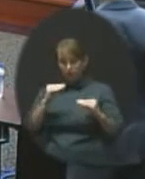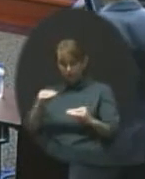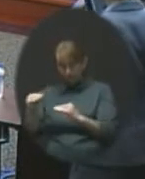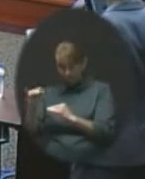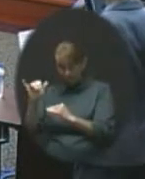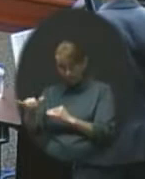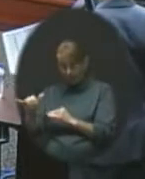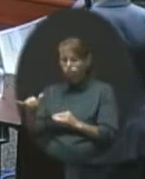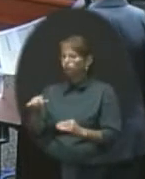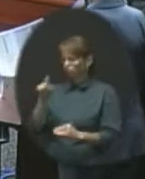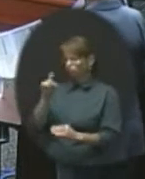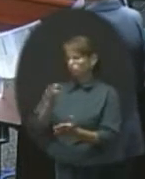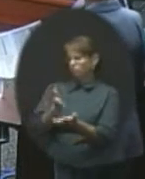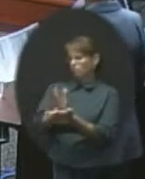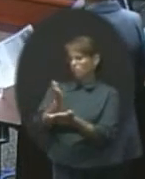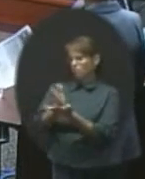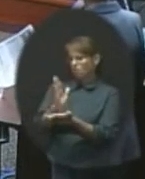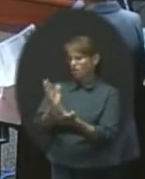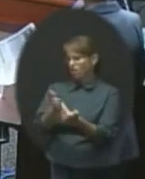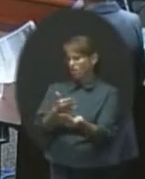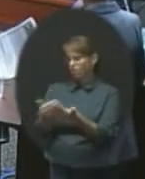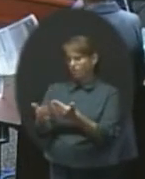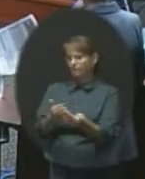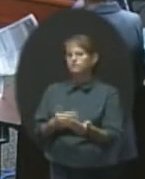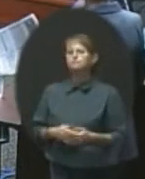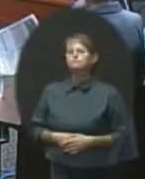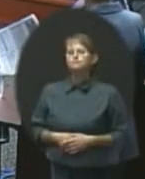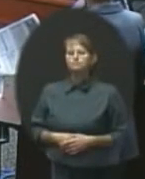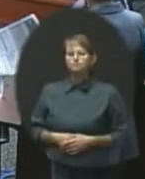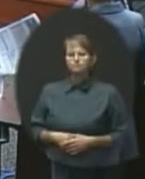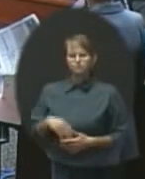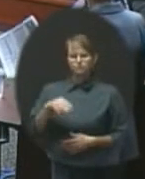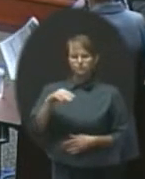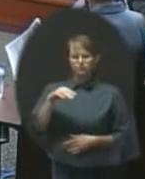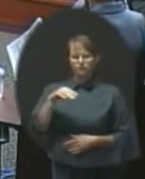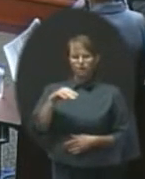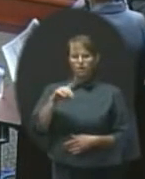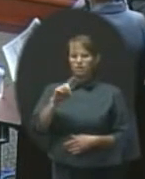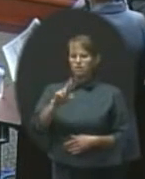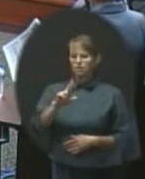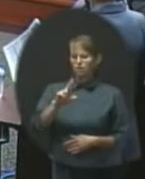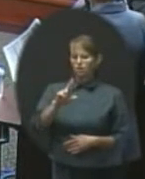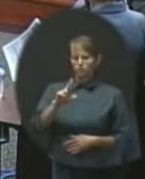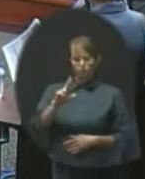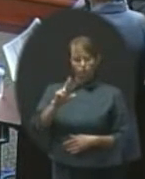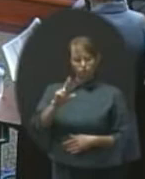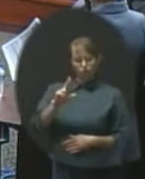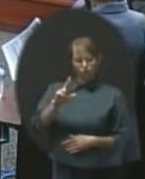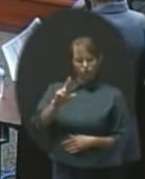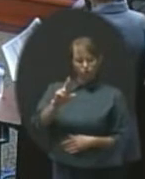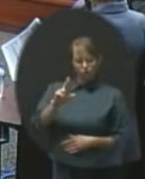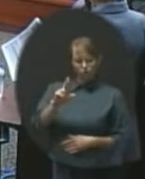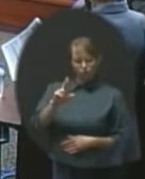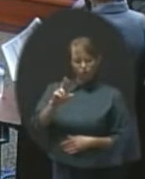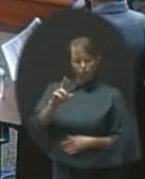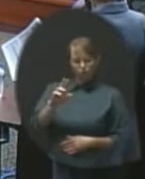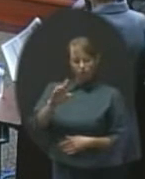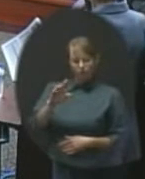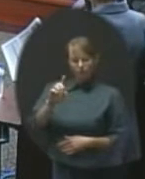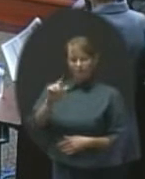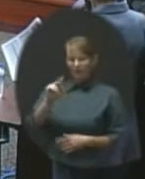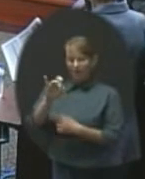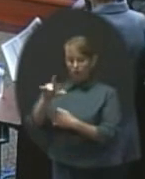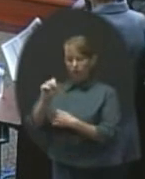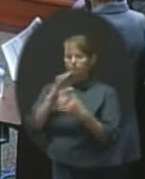Go ahead. Well, I think we need to talk about the benefit to this system is that it allows us to set our own